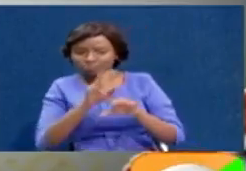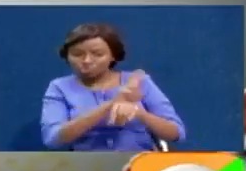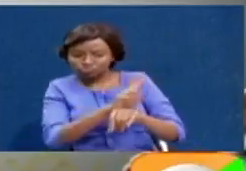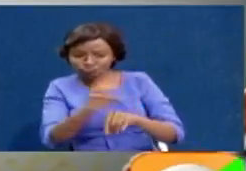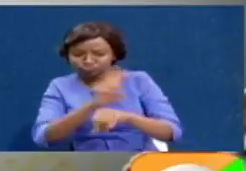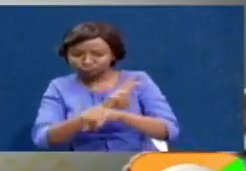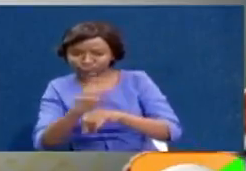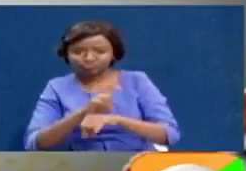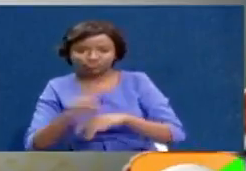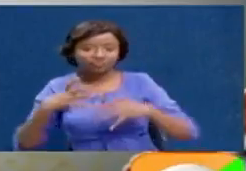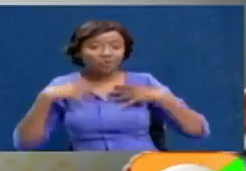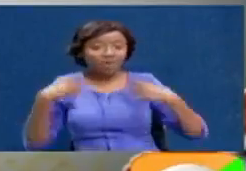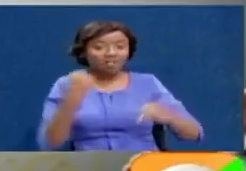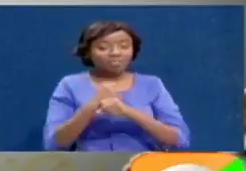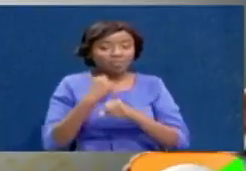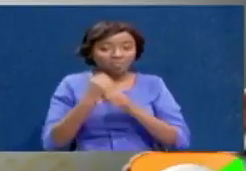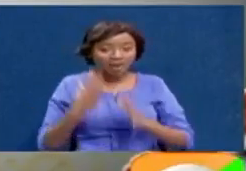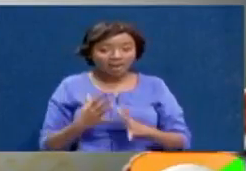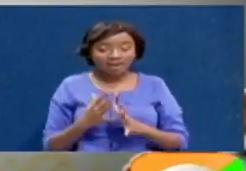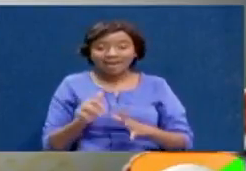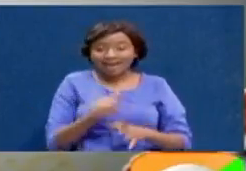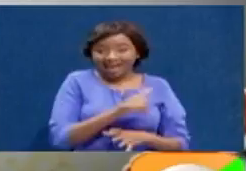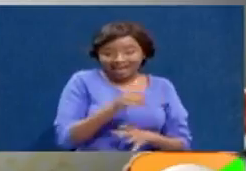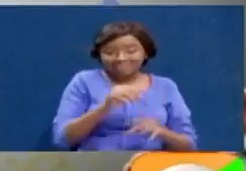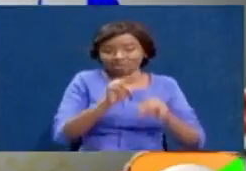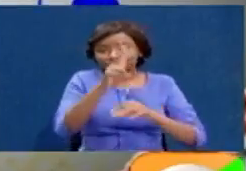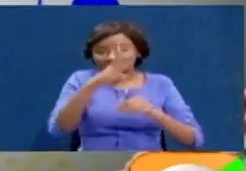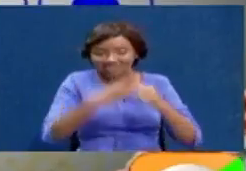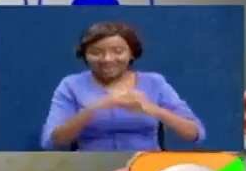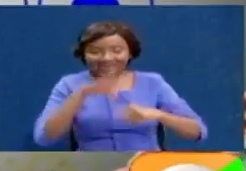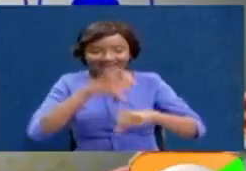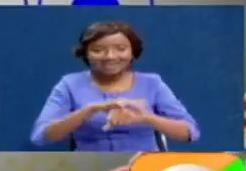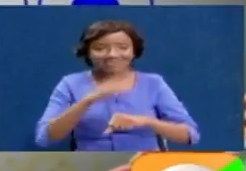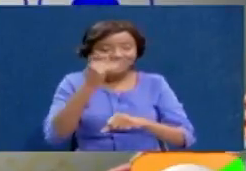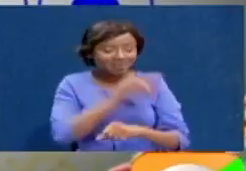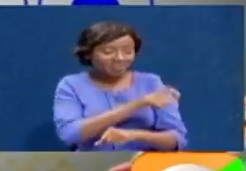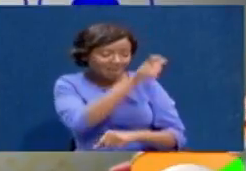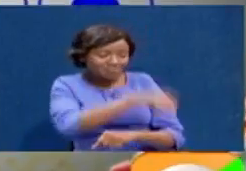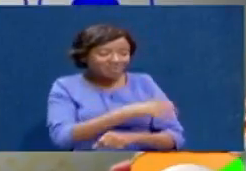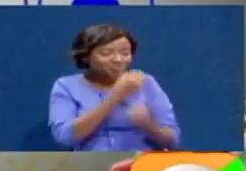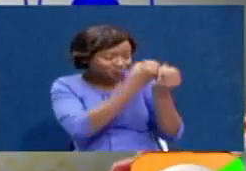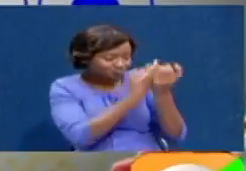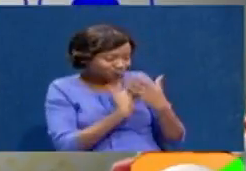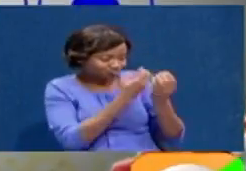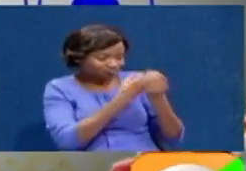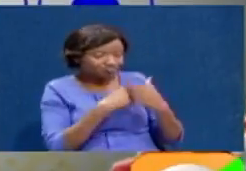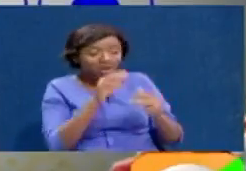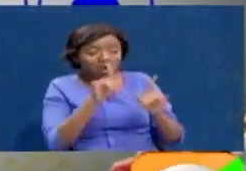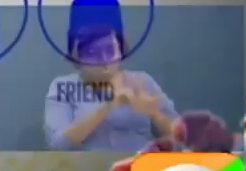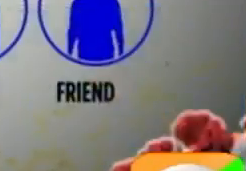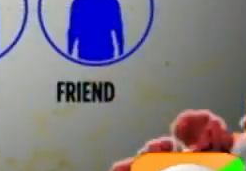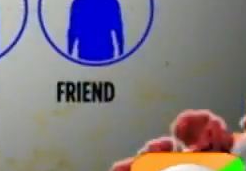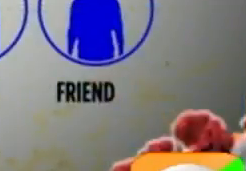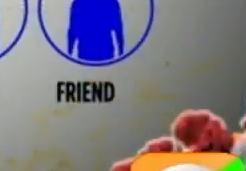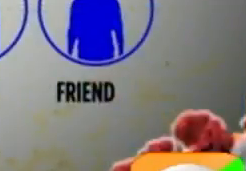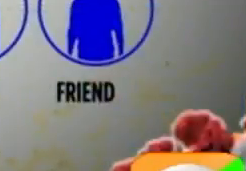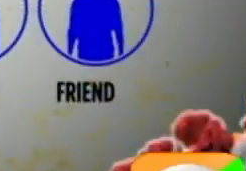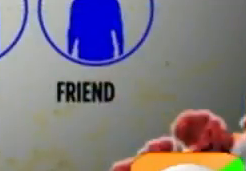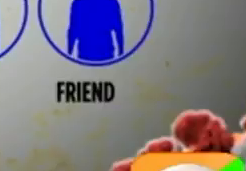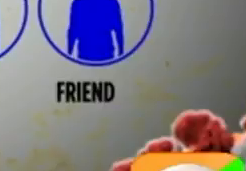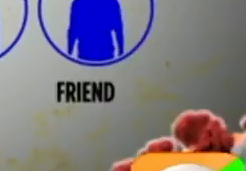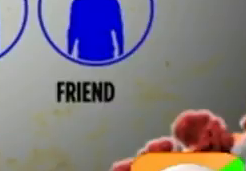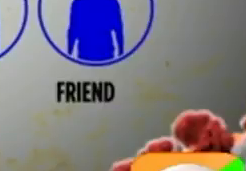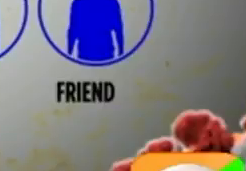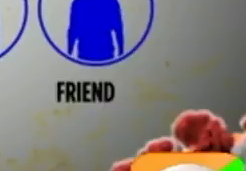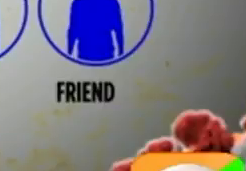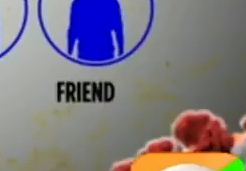for health workers. 29 contacts were followed up based on information she shared. She infected five people in her household, being